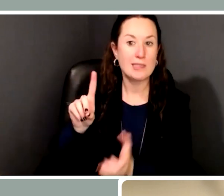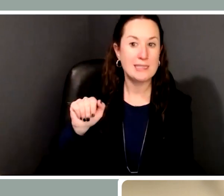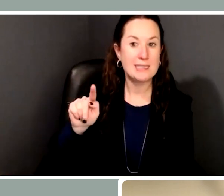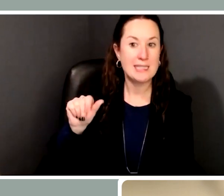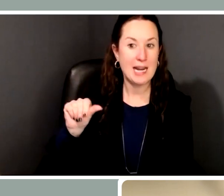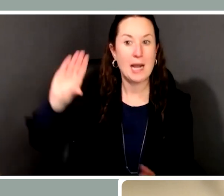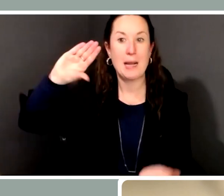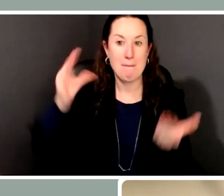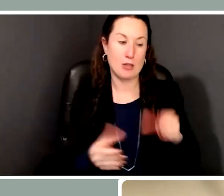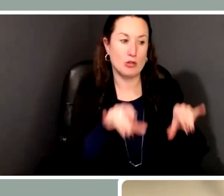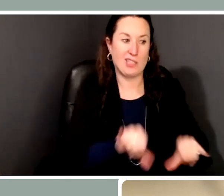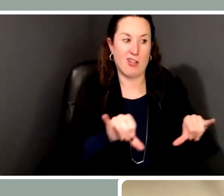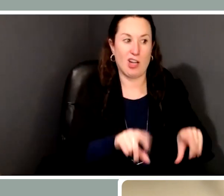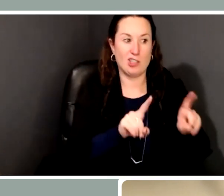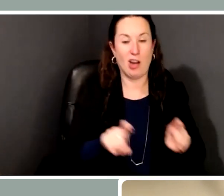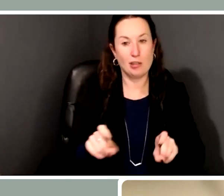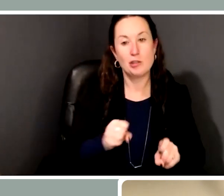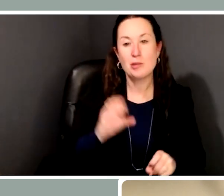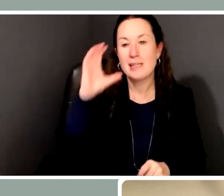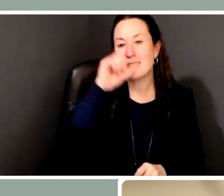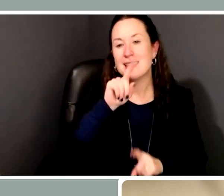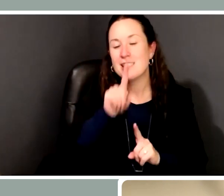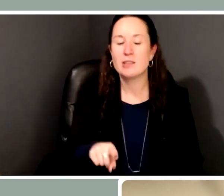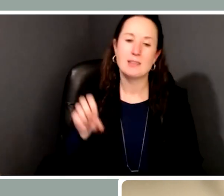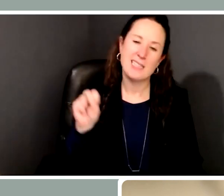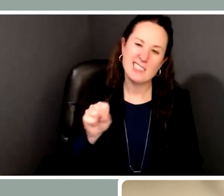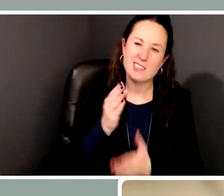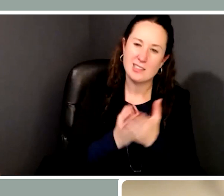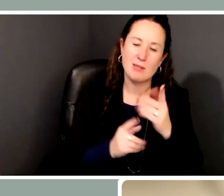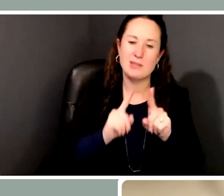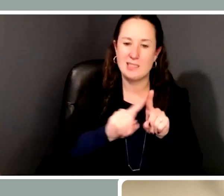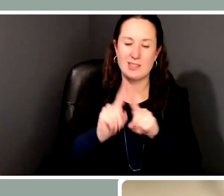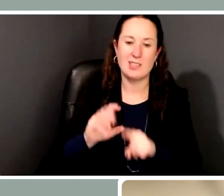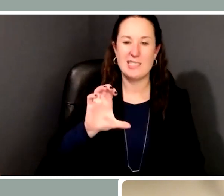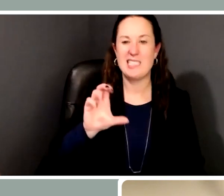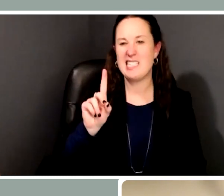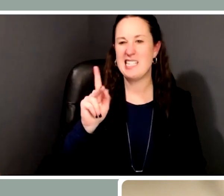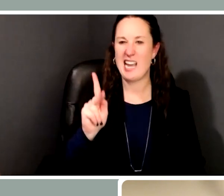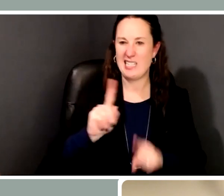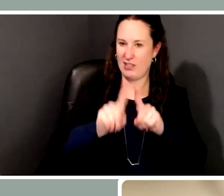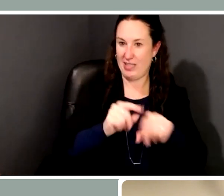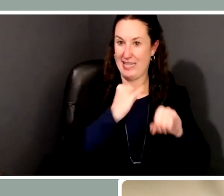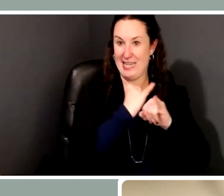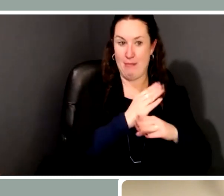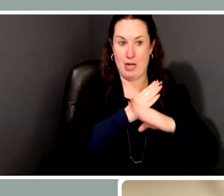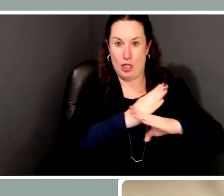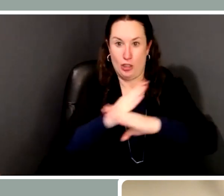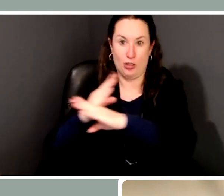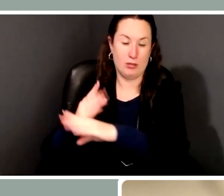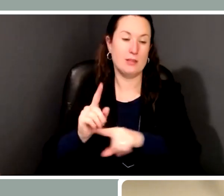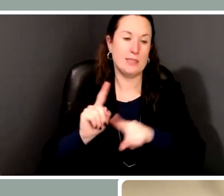I guess the answer that I would say is yes, it's possible there are some differences between the CDK4/6 inhibitors, but I don't know that we know for sure